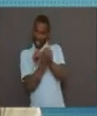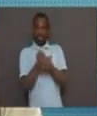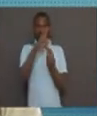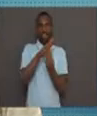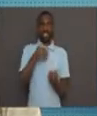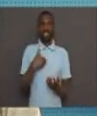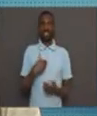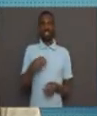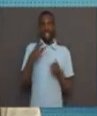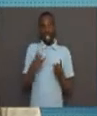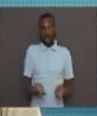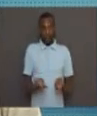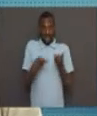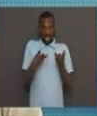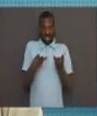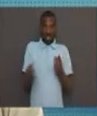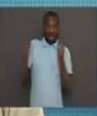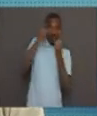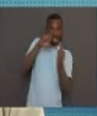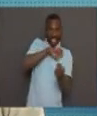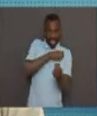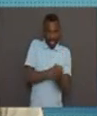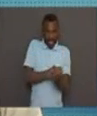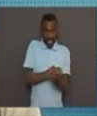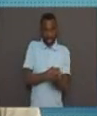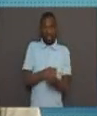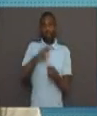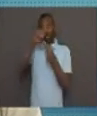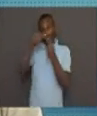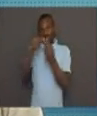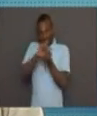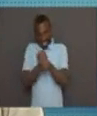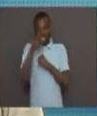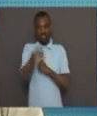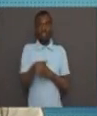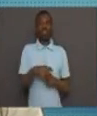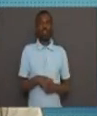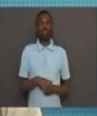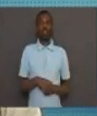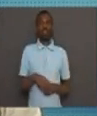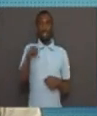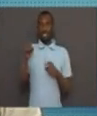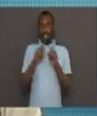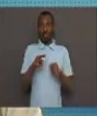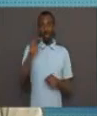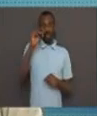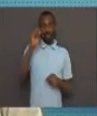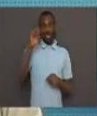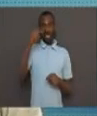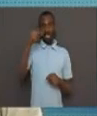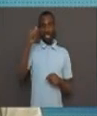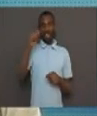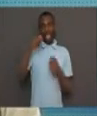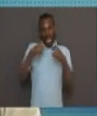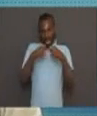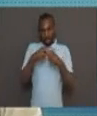converts mass into energy in units of mega-electron volts,